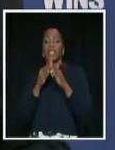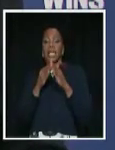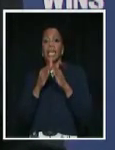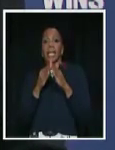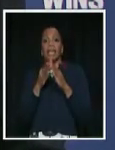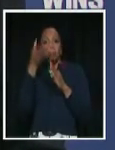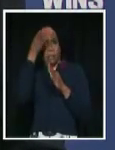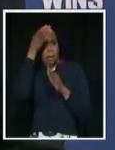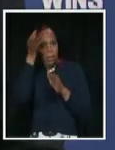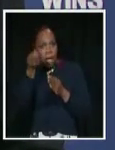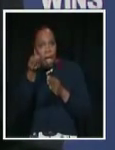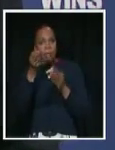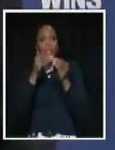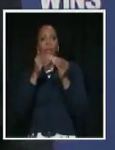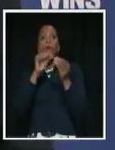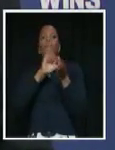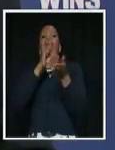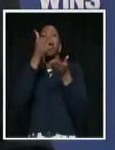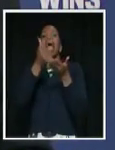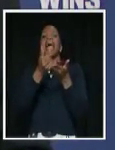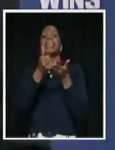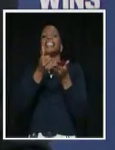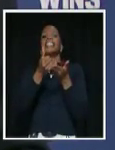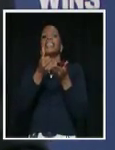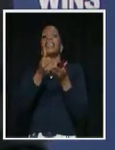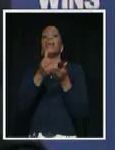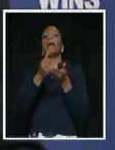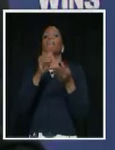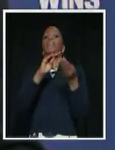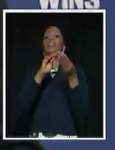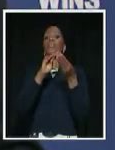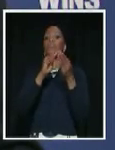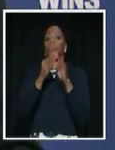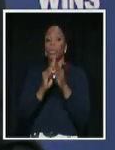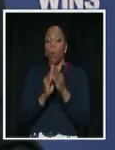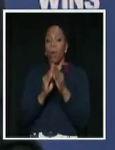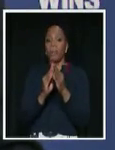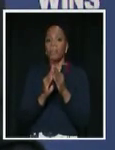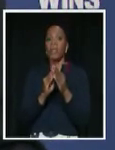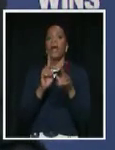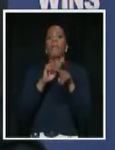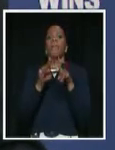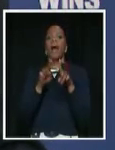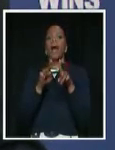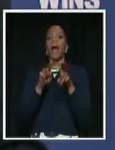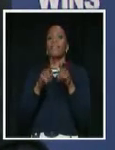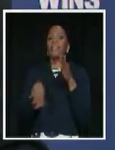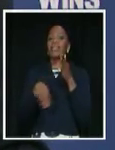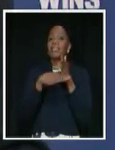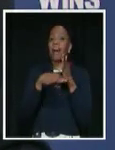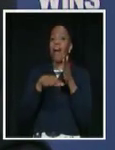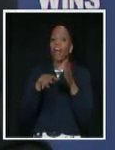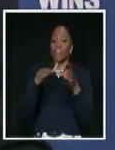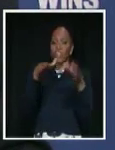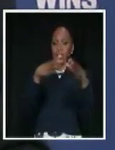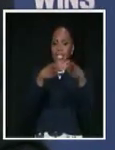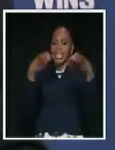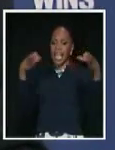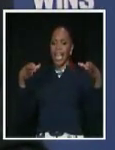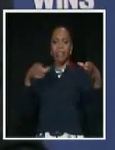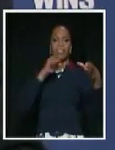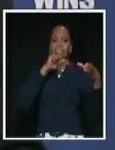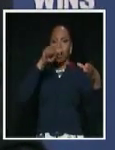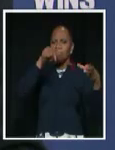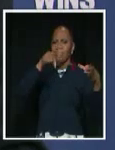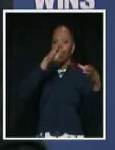it actually stays as an asset of the city of New York. But here's what I'll tell you about the soccer stadium. It shouldn't be in that park. We don't have enough